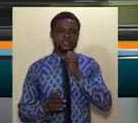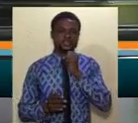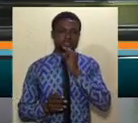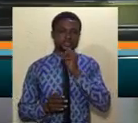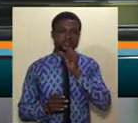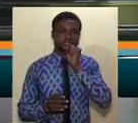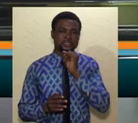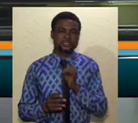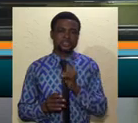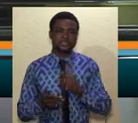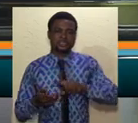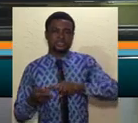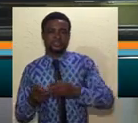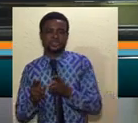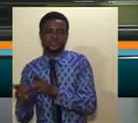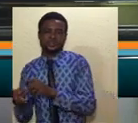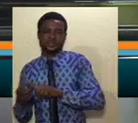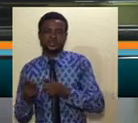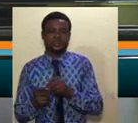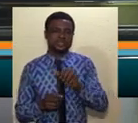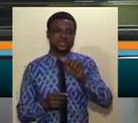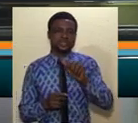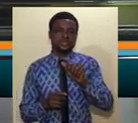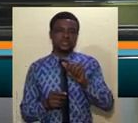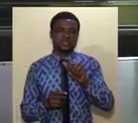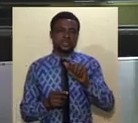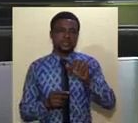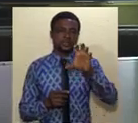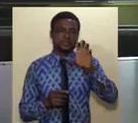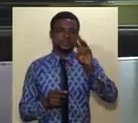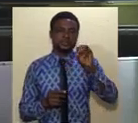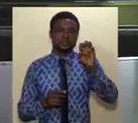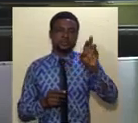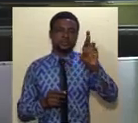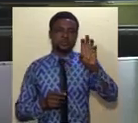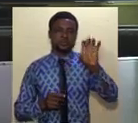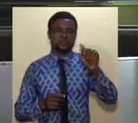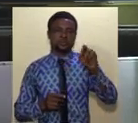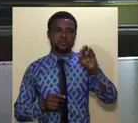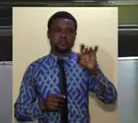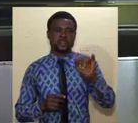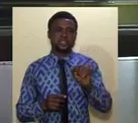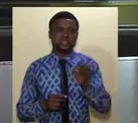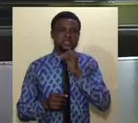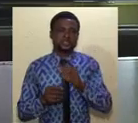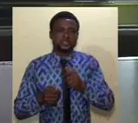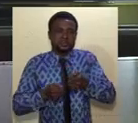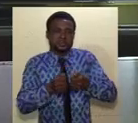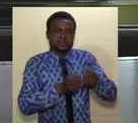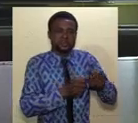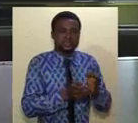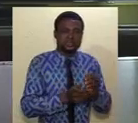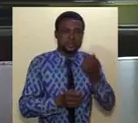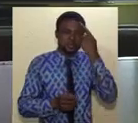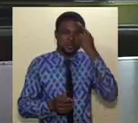normally referred to as the merchant of hope by all because of what she has been able to do so far. She's a coordinator